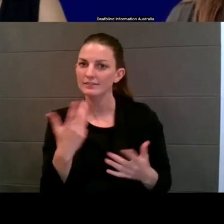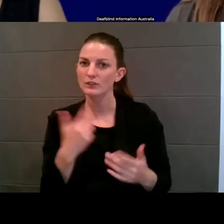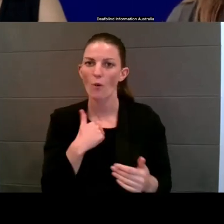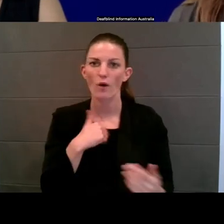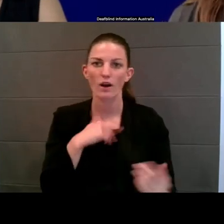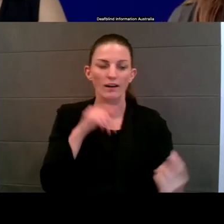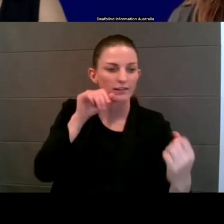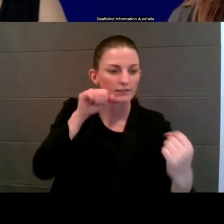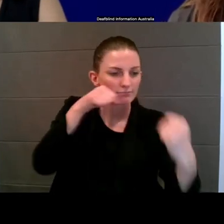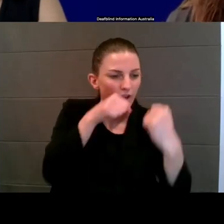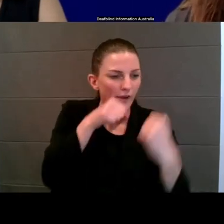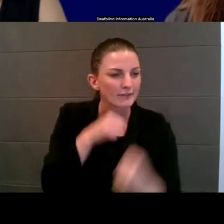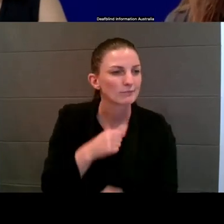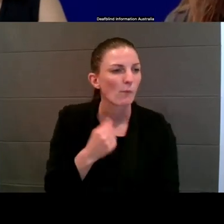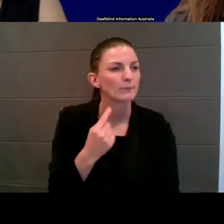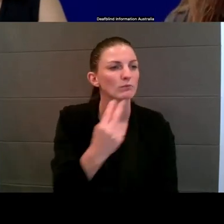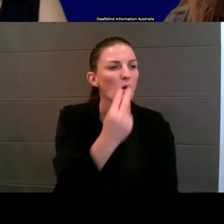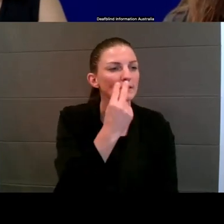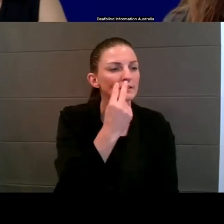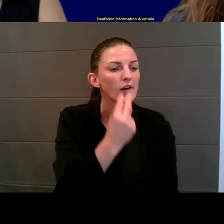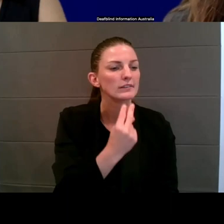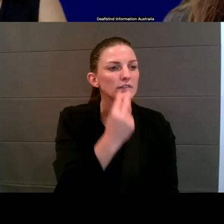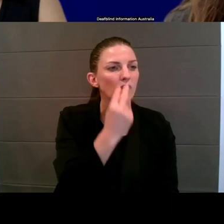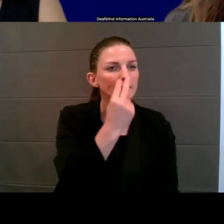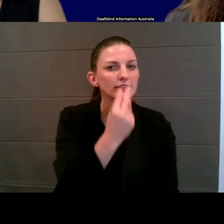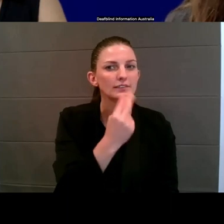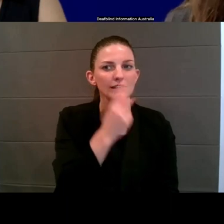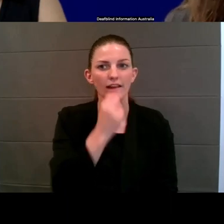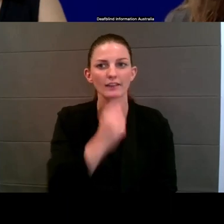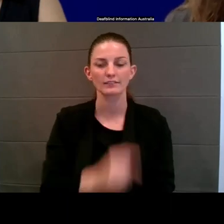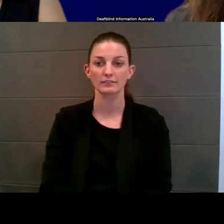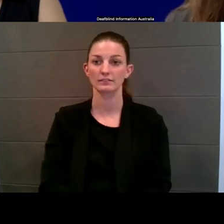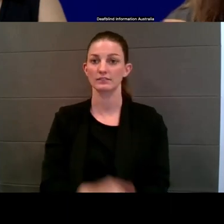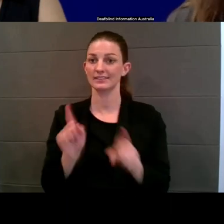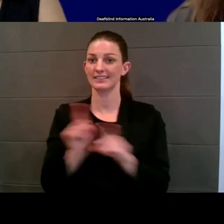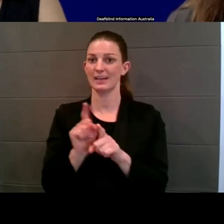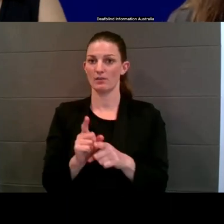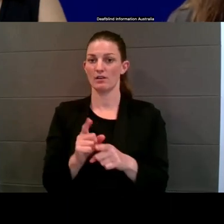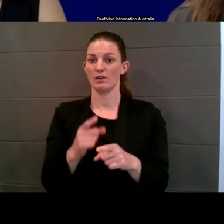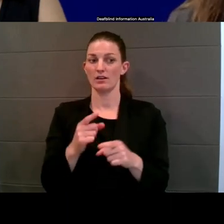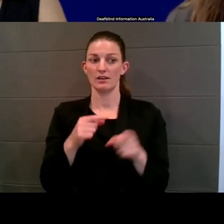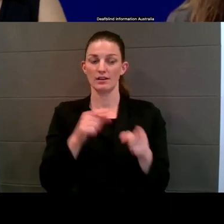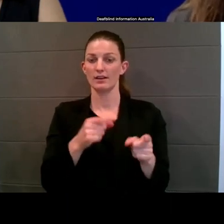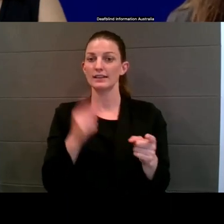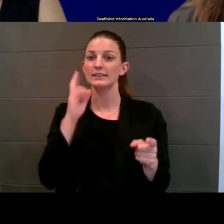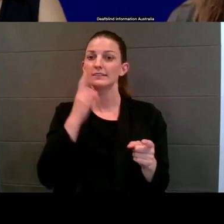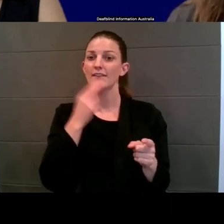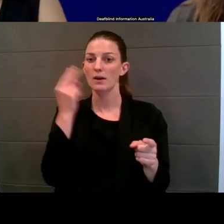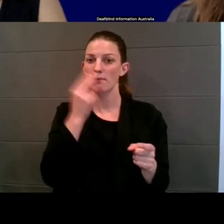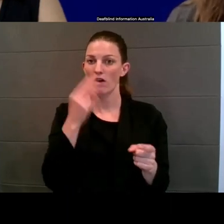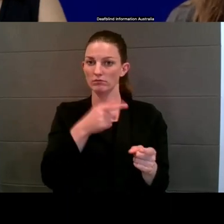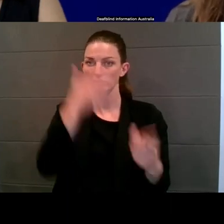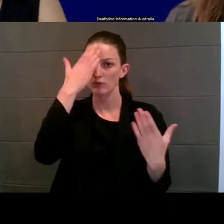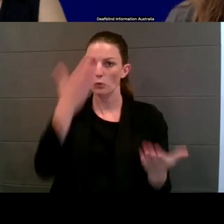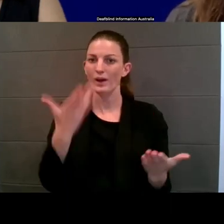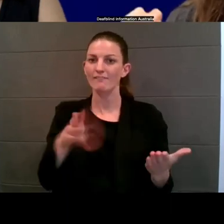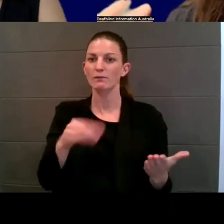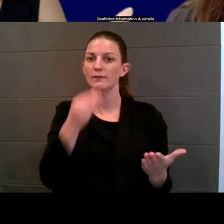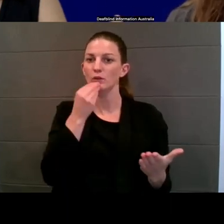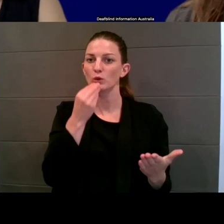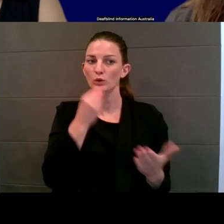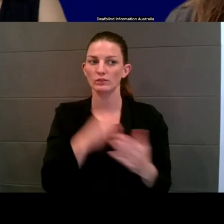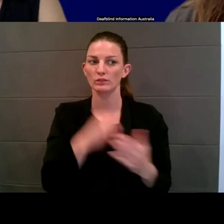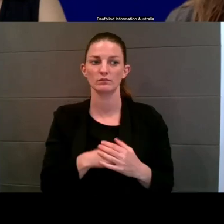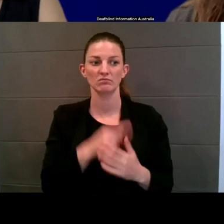Even the concepts around where does food come from? For a lot of deafblind children, food is something